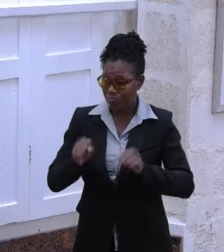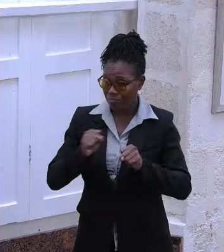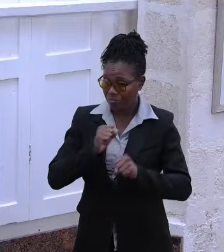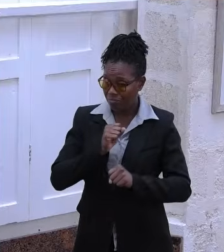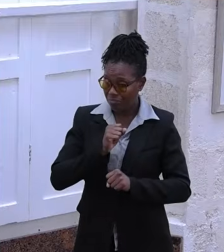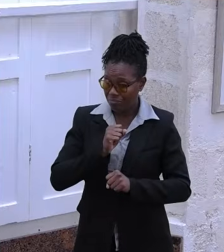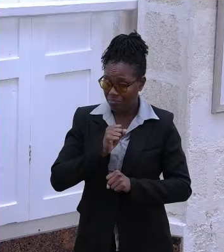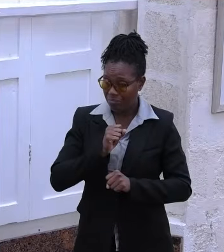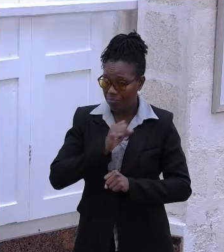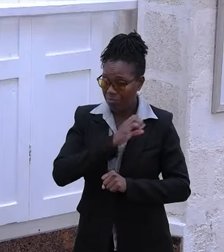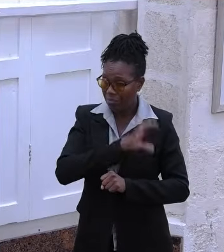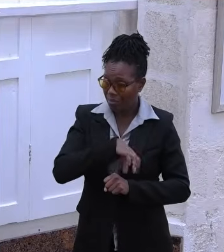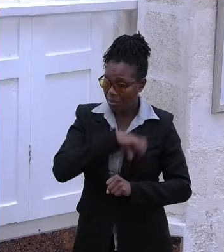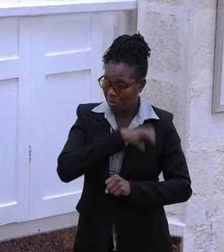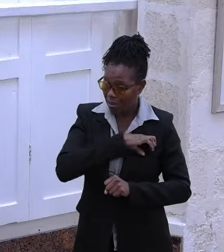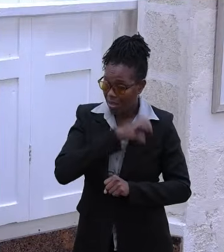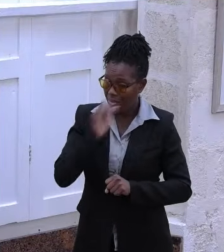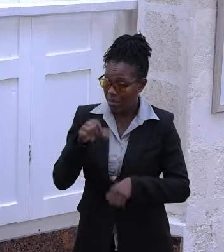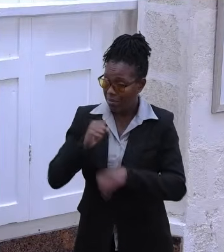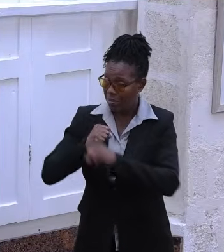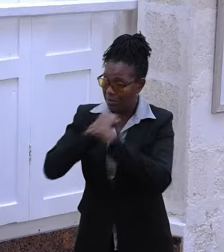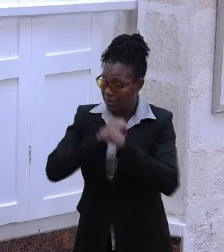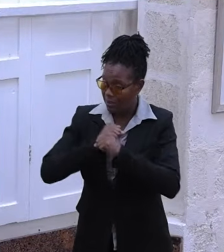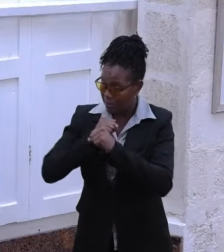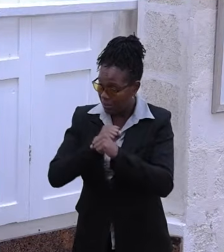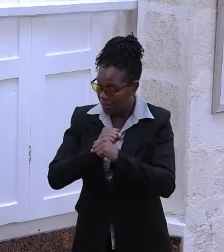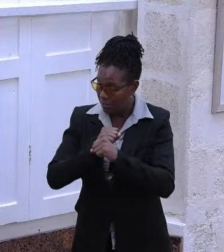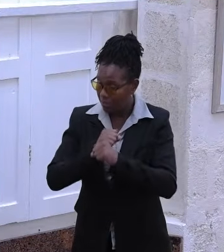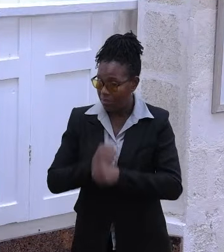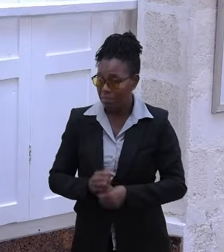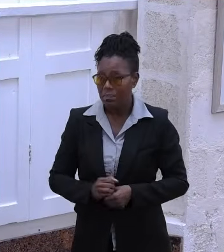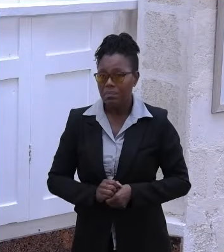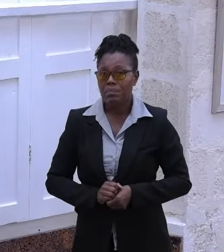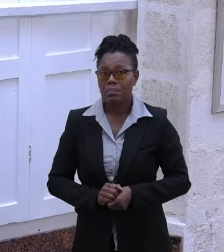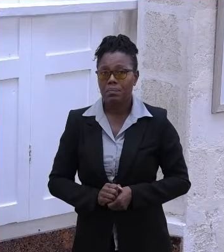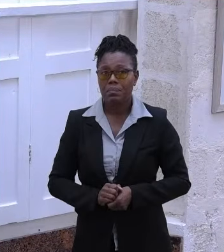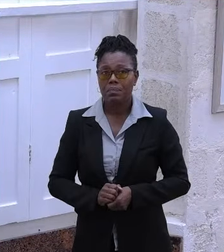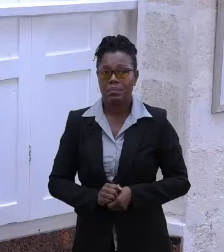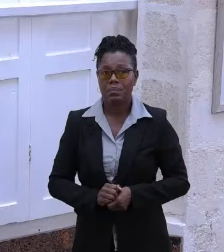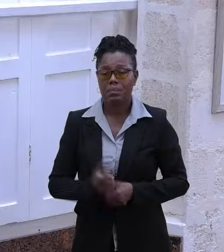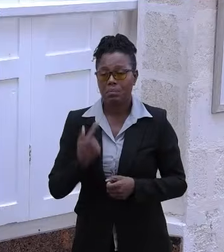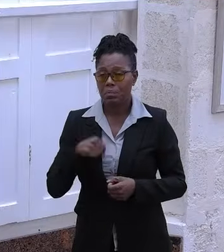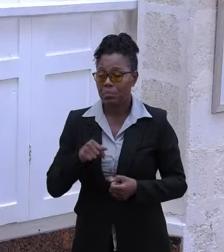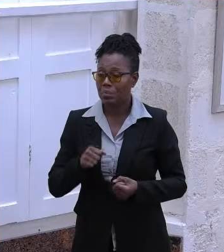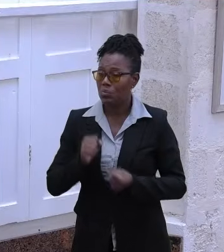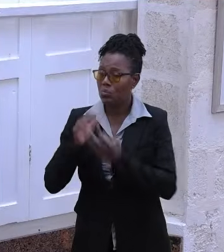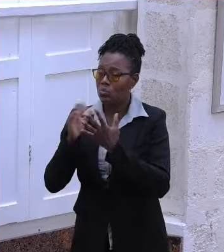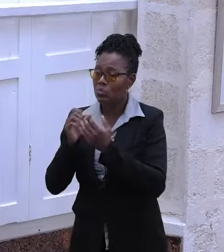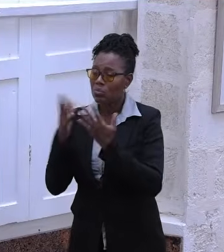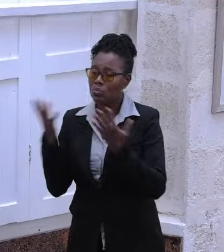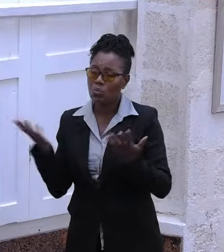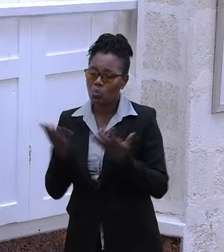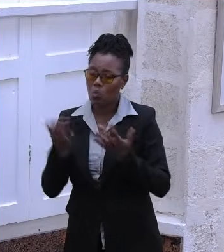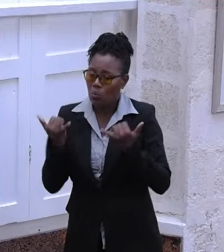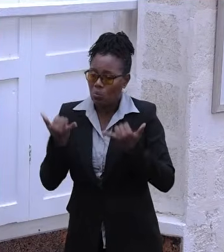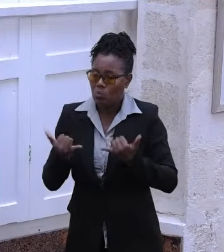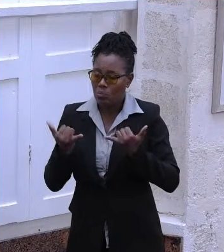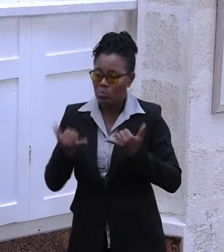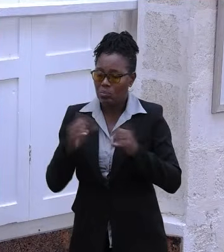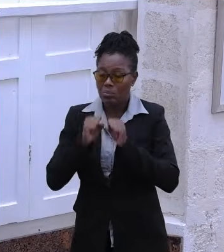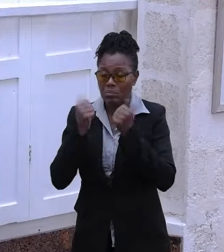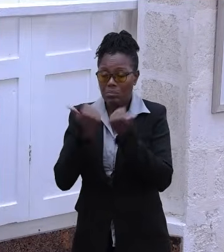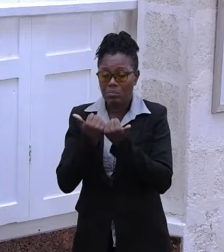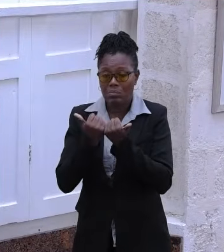with our lives, I think. But the challenge is that in a modern society where information